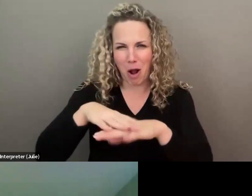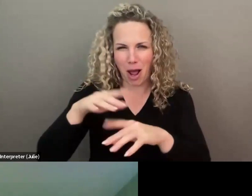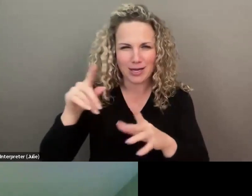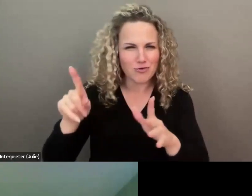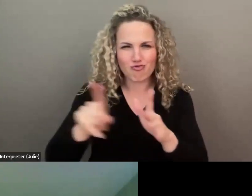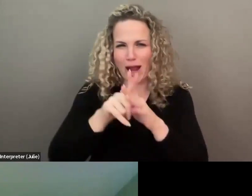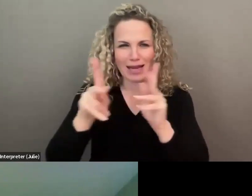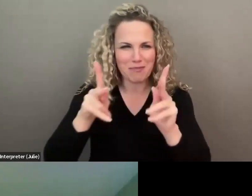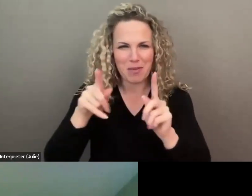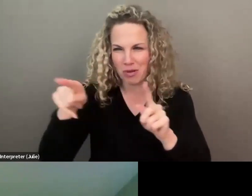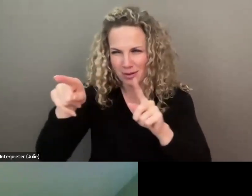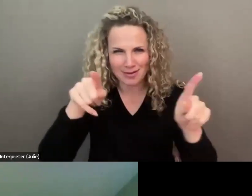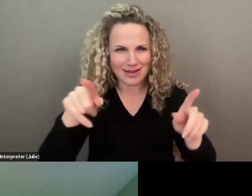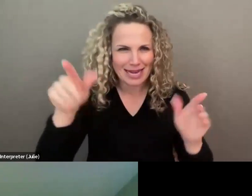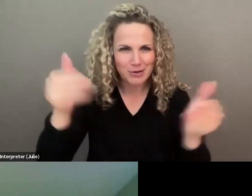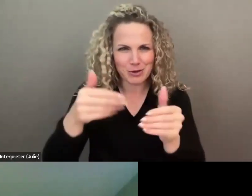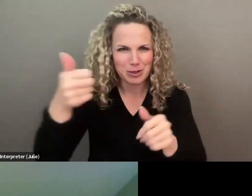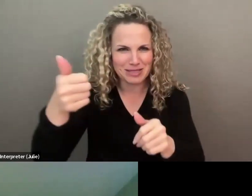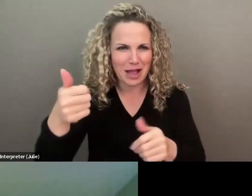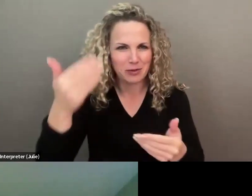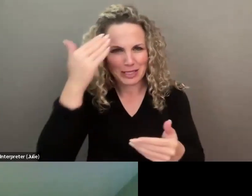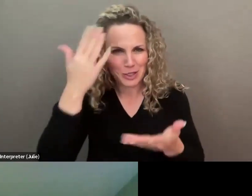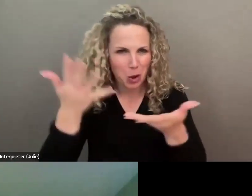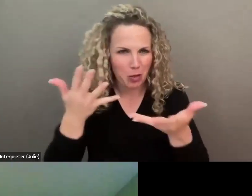to introduce themselves to us so we can get to know them.